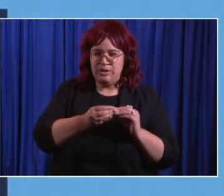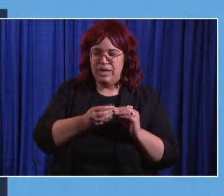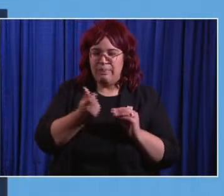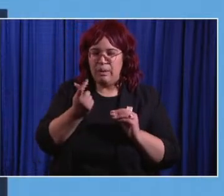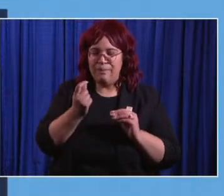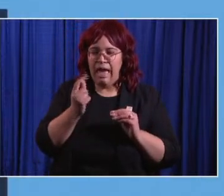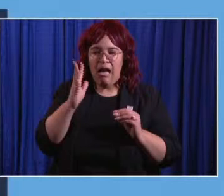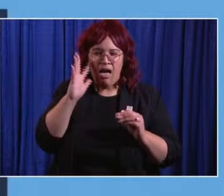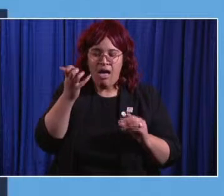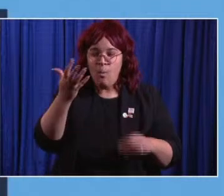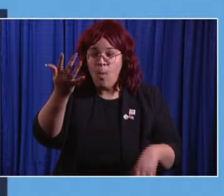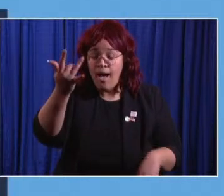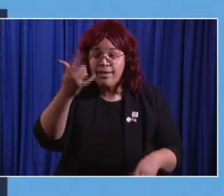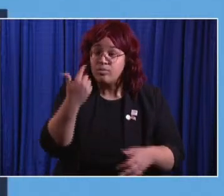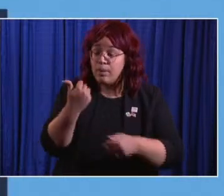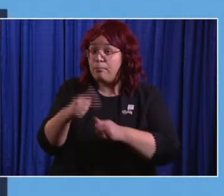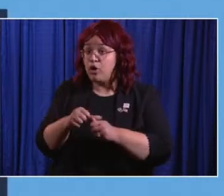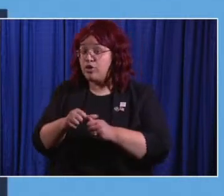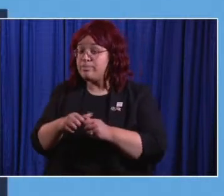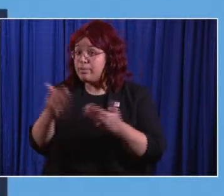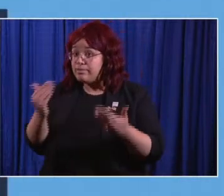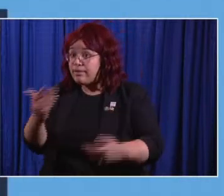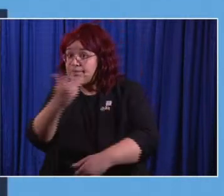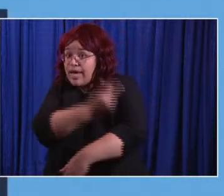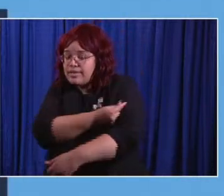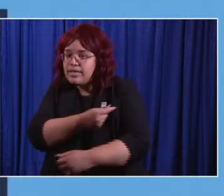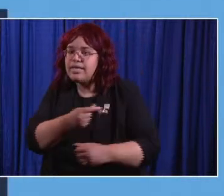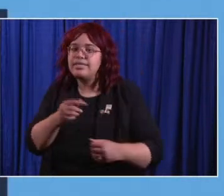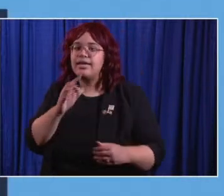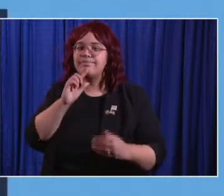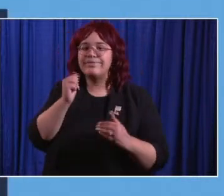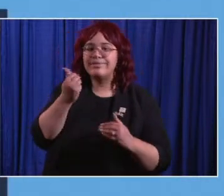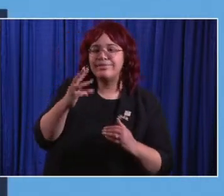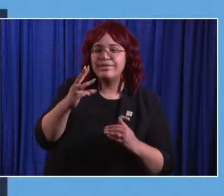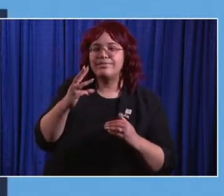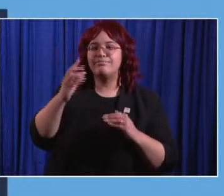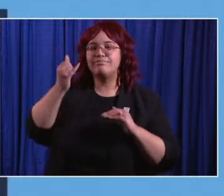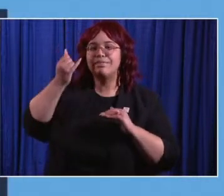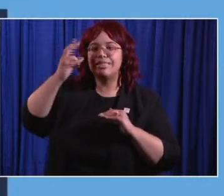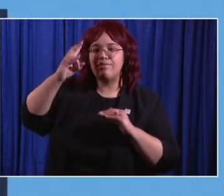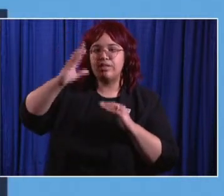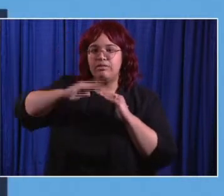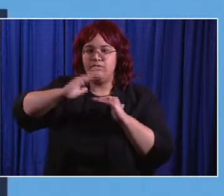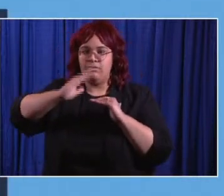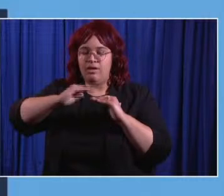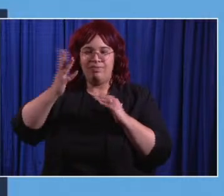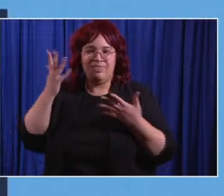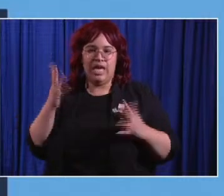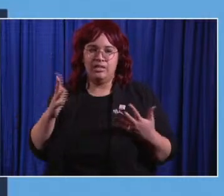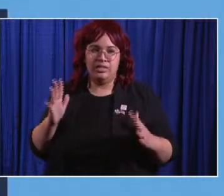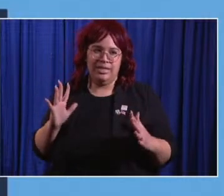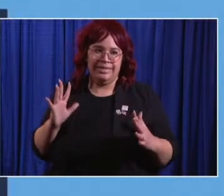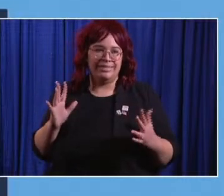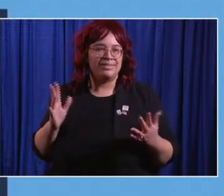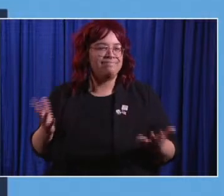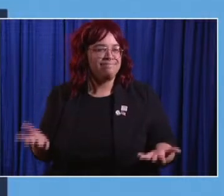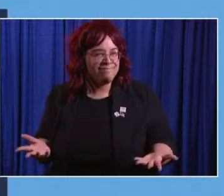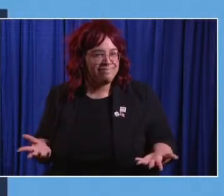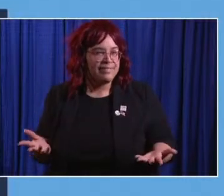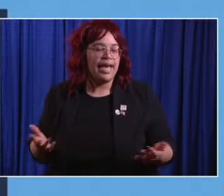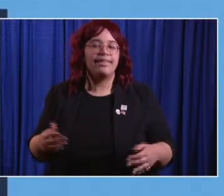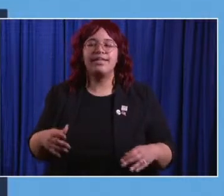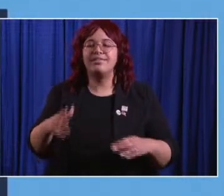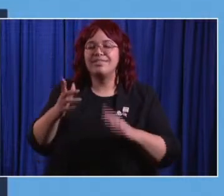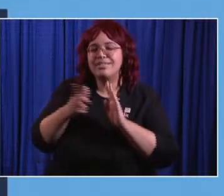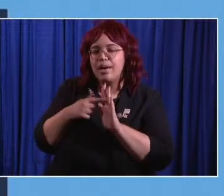vaccinated. When you break that out to 16 and 17-year-olds, then we also sometimes break it out 17 and 18-year-olds.